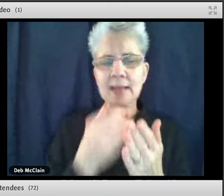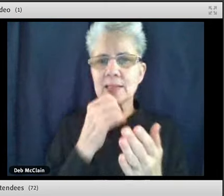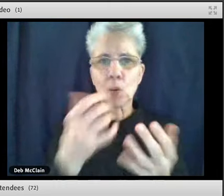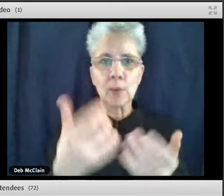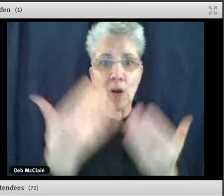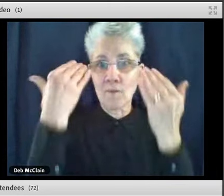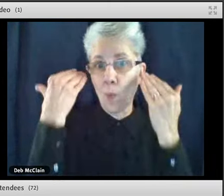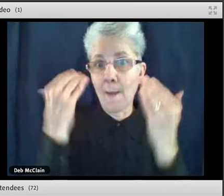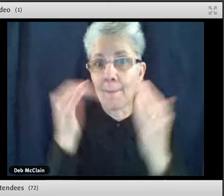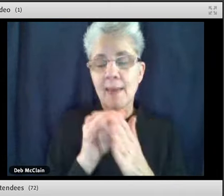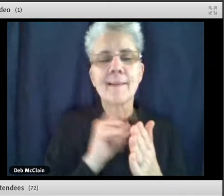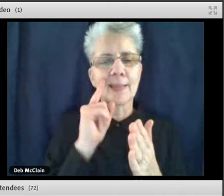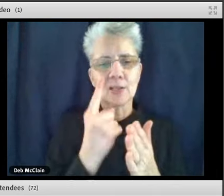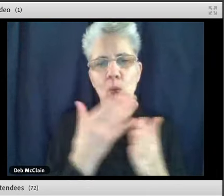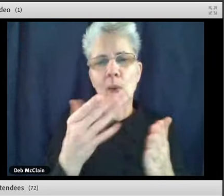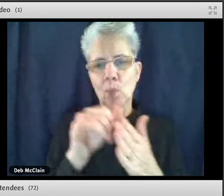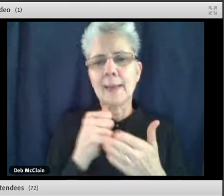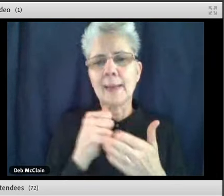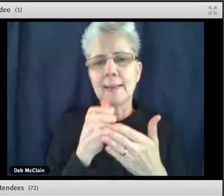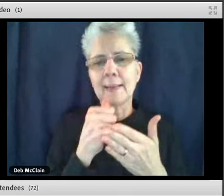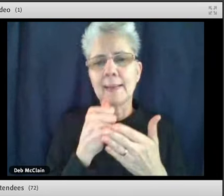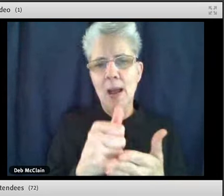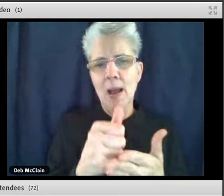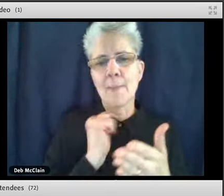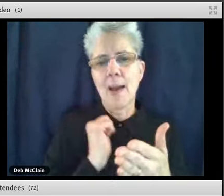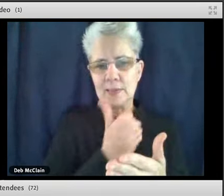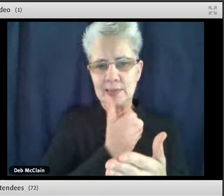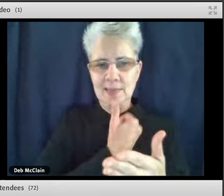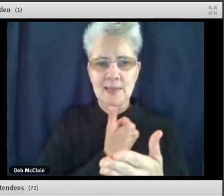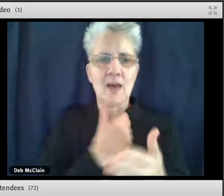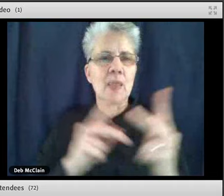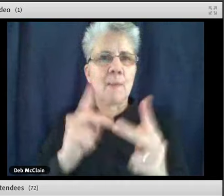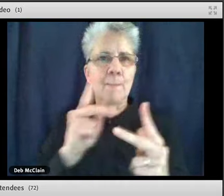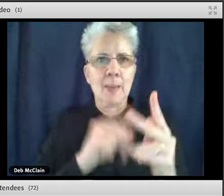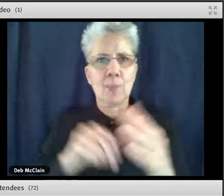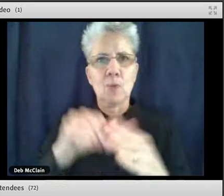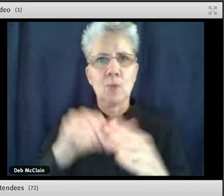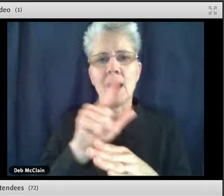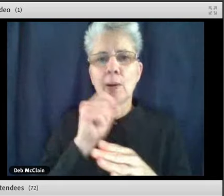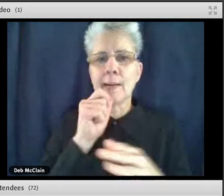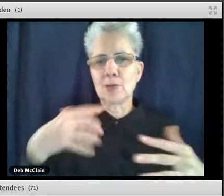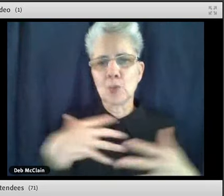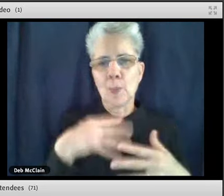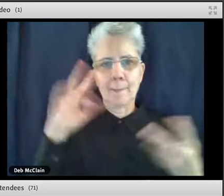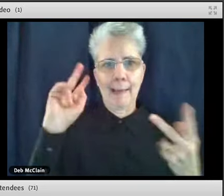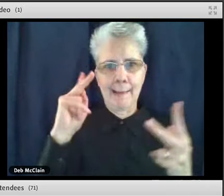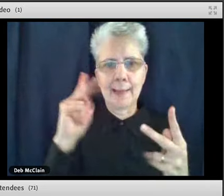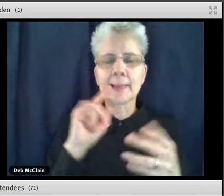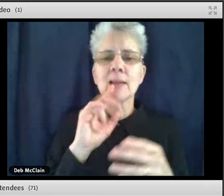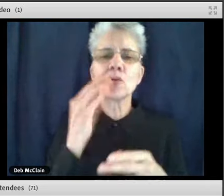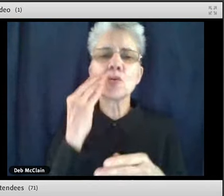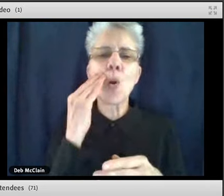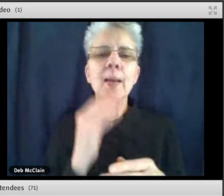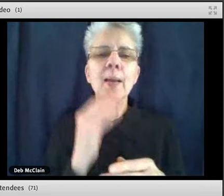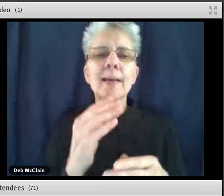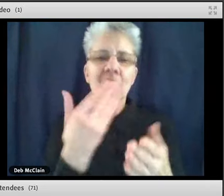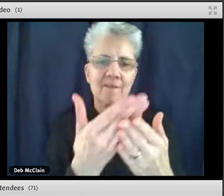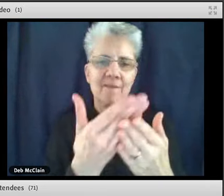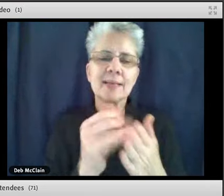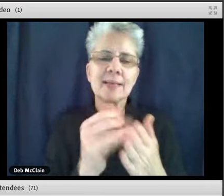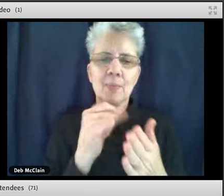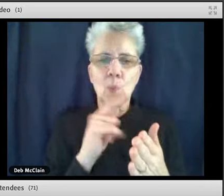Thank you, Dr. Rollins, for an informative webinar this morning. Attendees, if you enjoyed this webinar, we ask that you join us on March